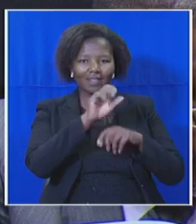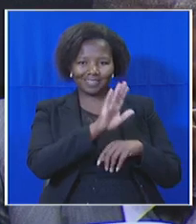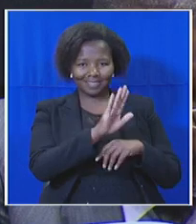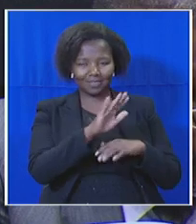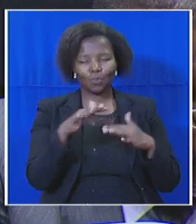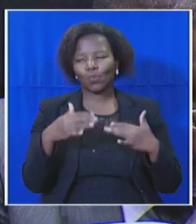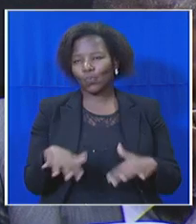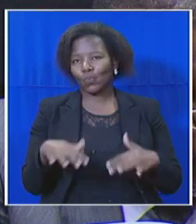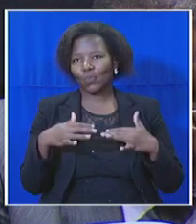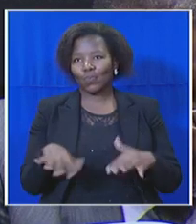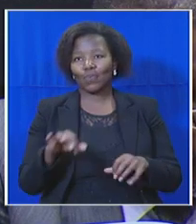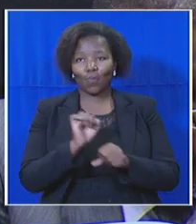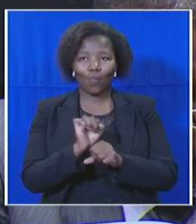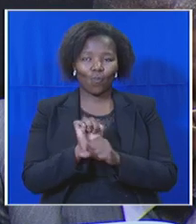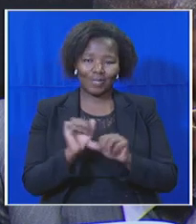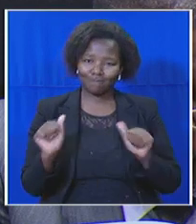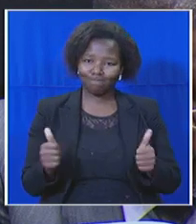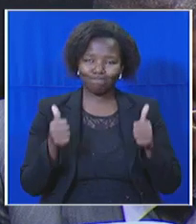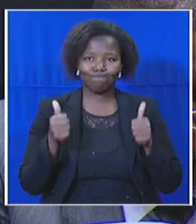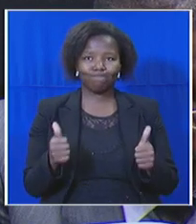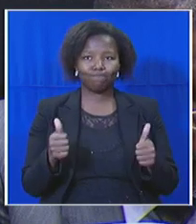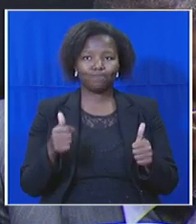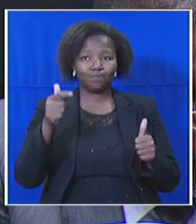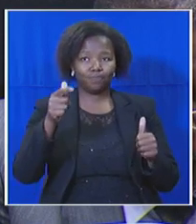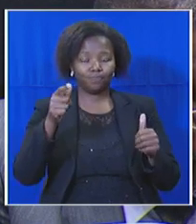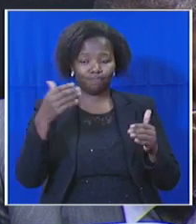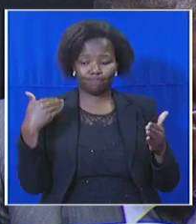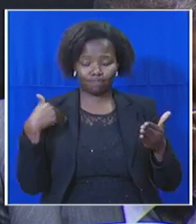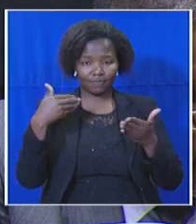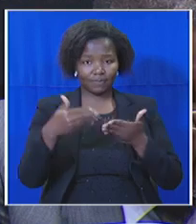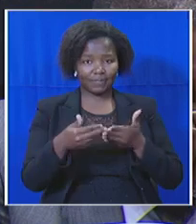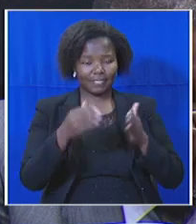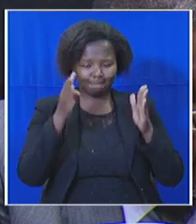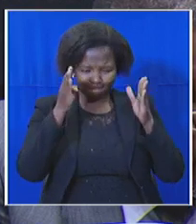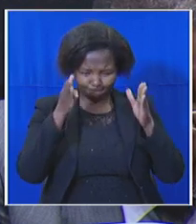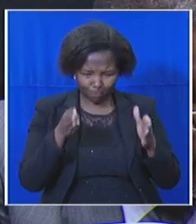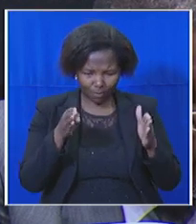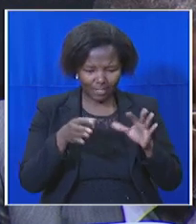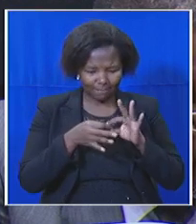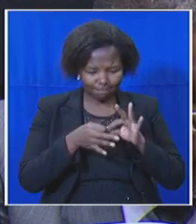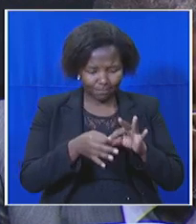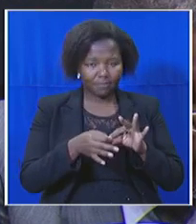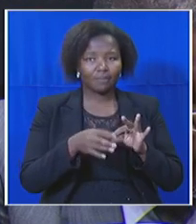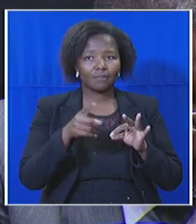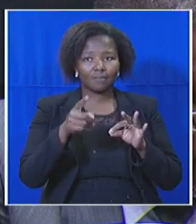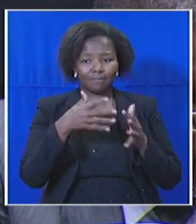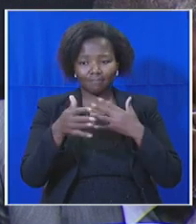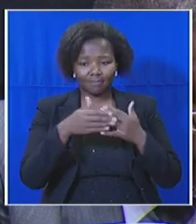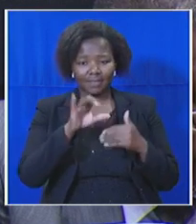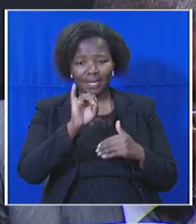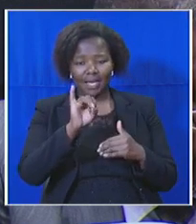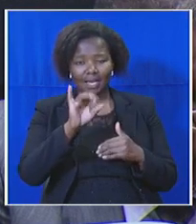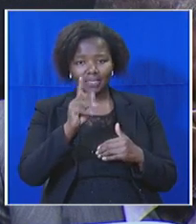proud by the focused manner in which they are attacking and combating document fraud and